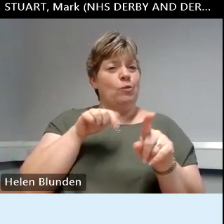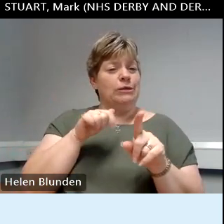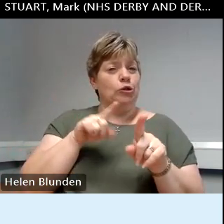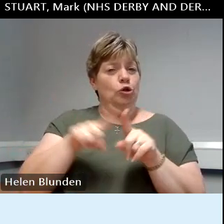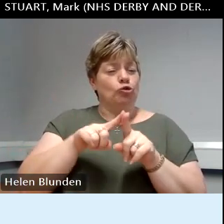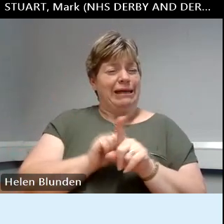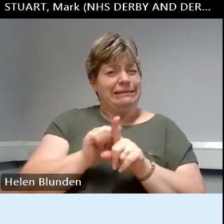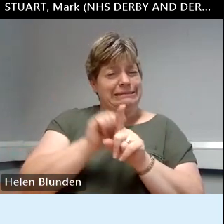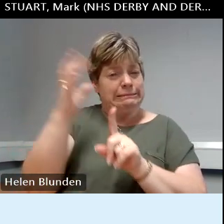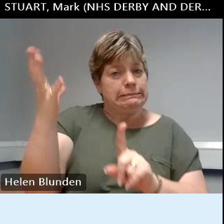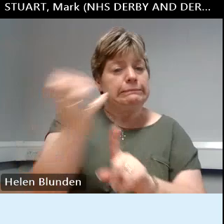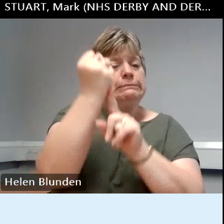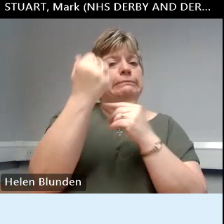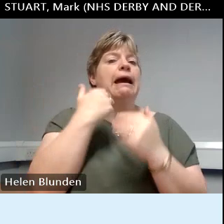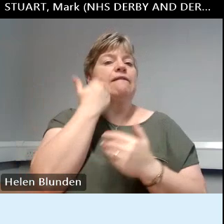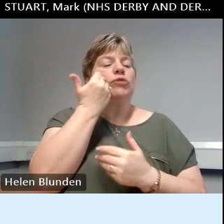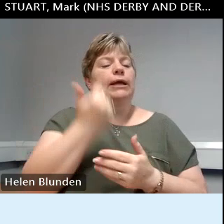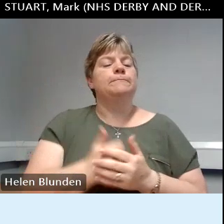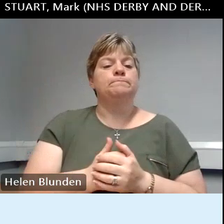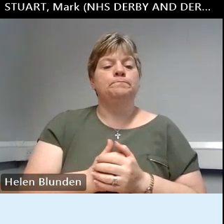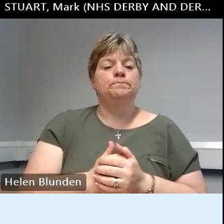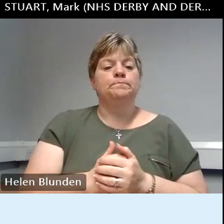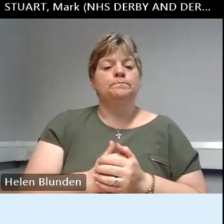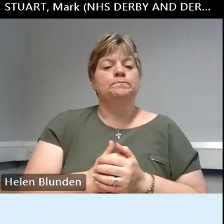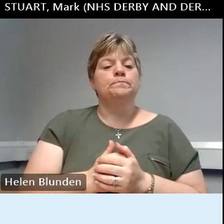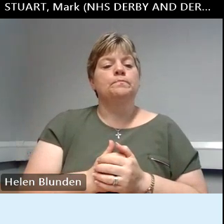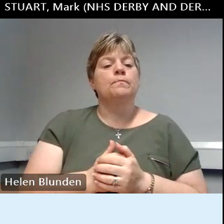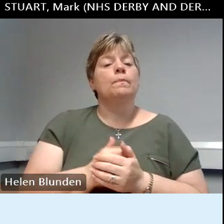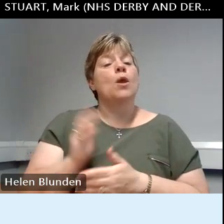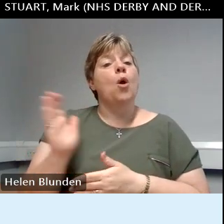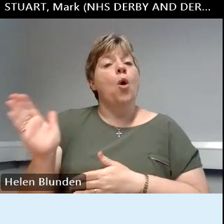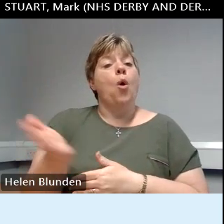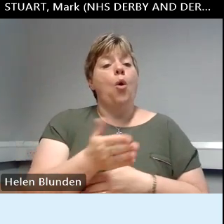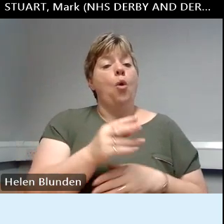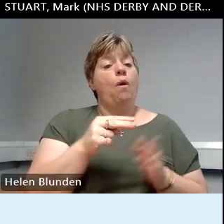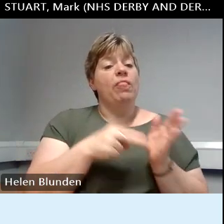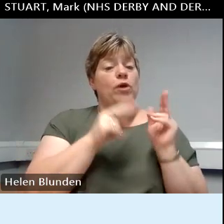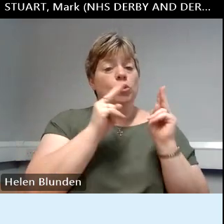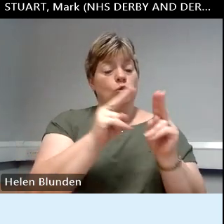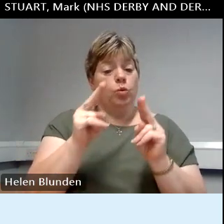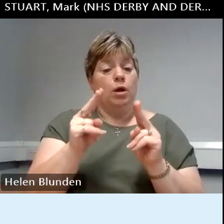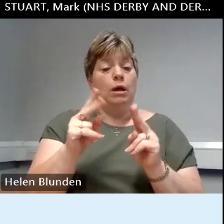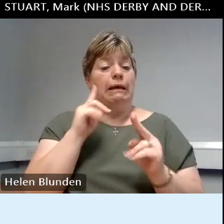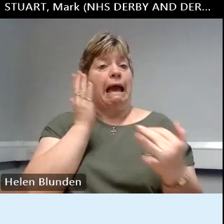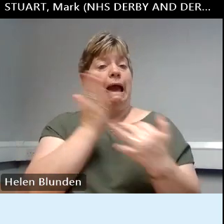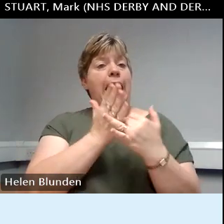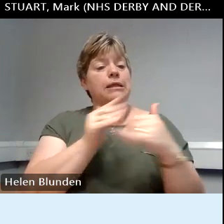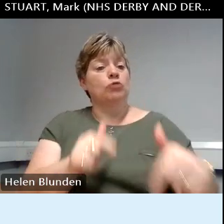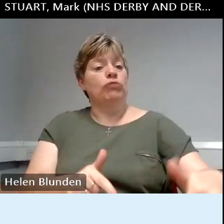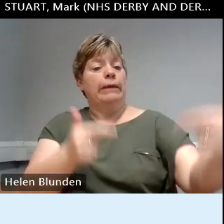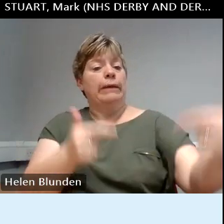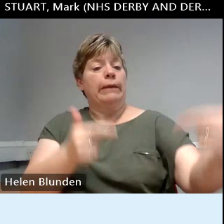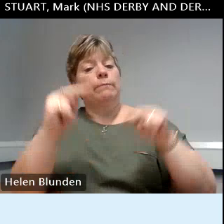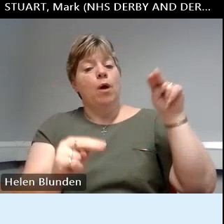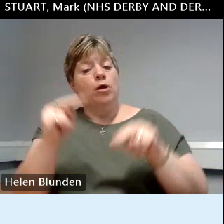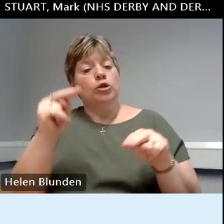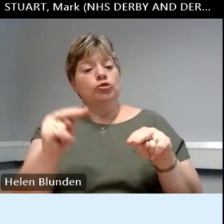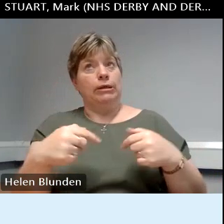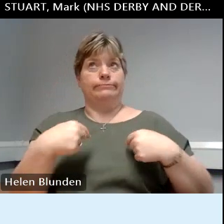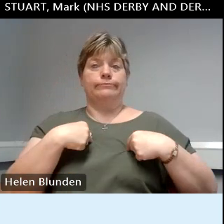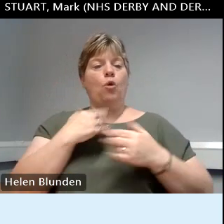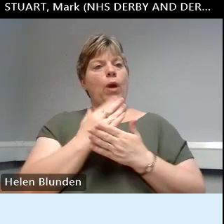at improving on a daily basis. All of the virtual wards in Derby and Derbyshire have access to remote monitoring, and we are quite unique